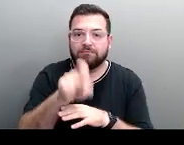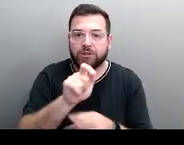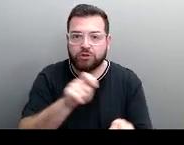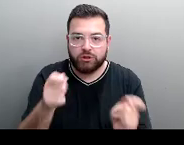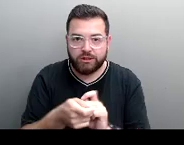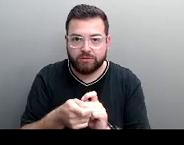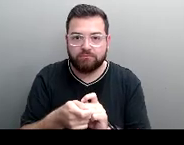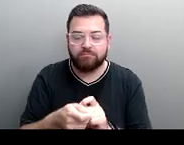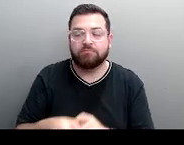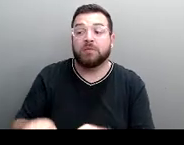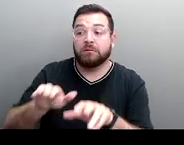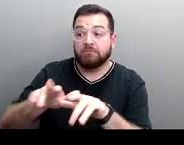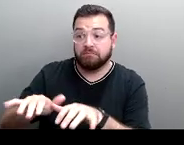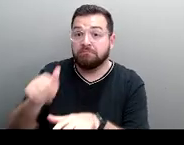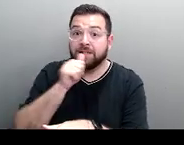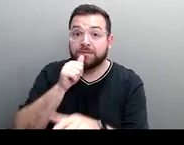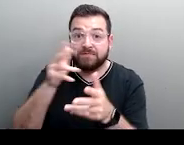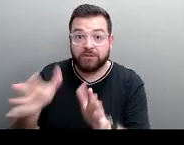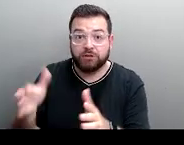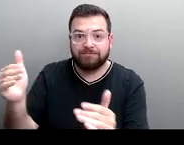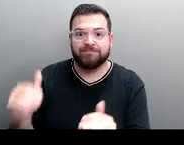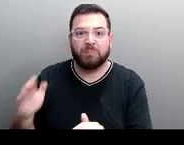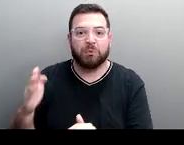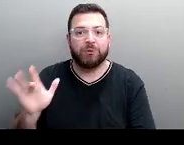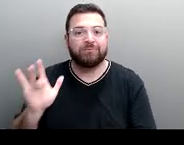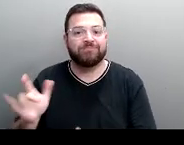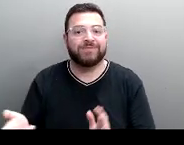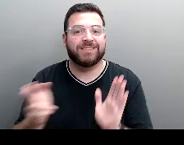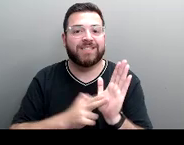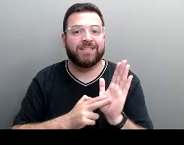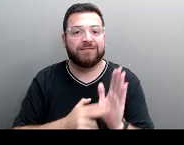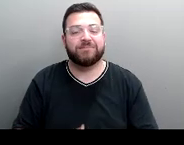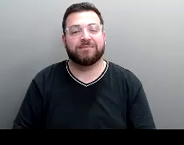password typed in, you're going to go ahead and click on the blue sign in button.